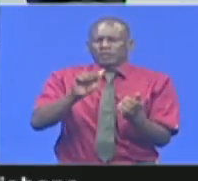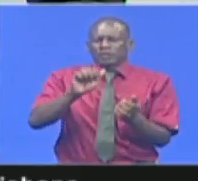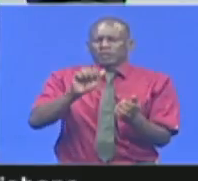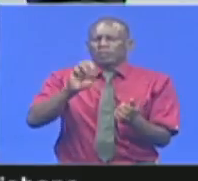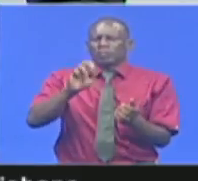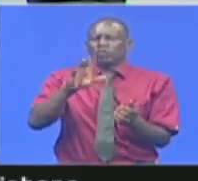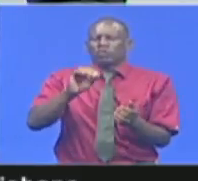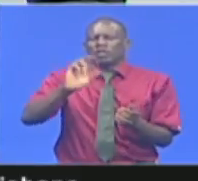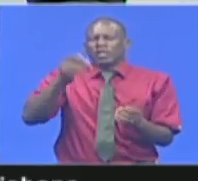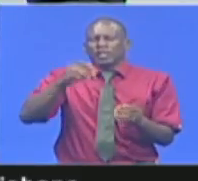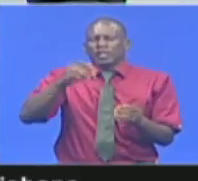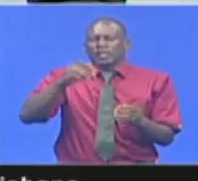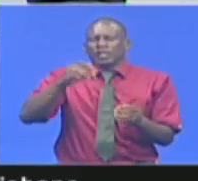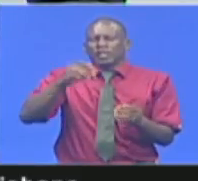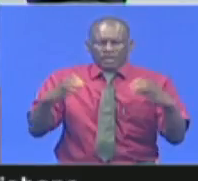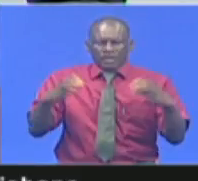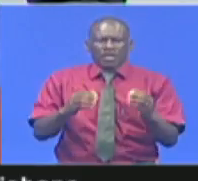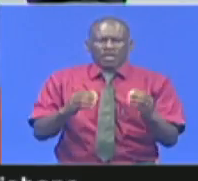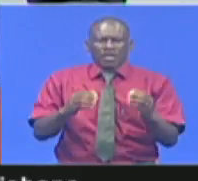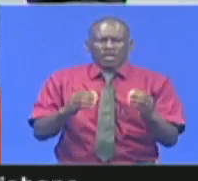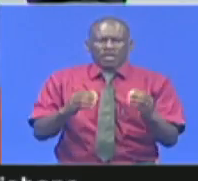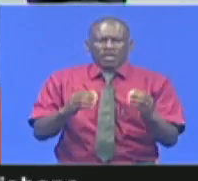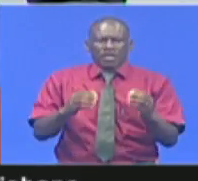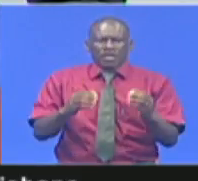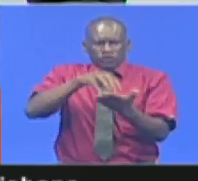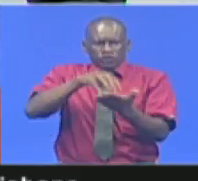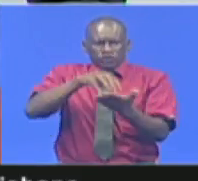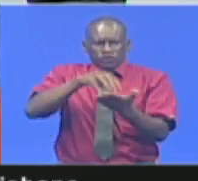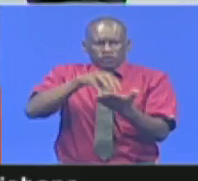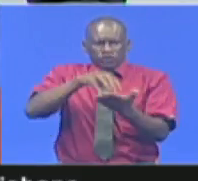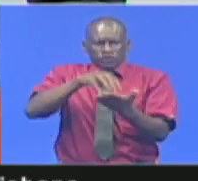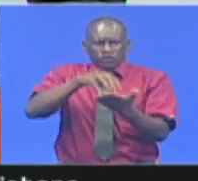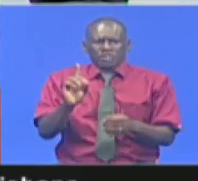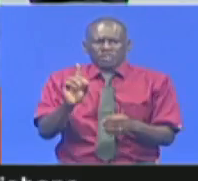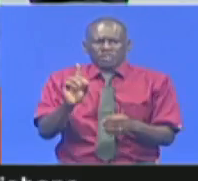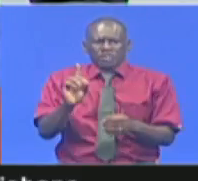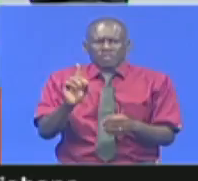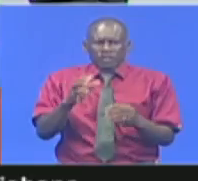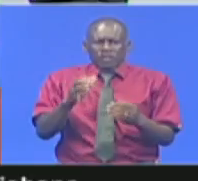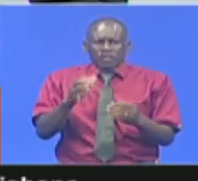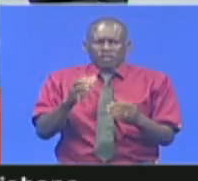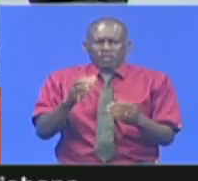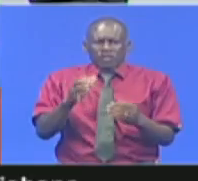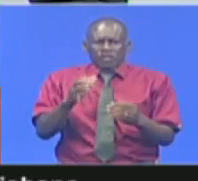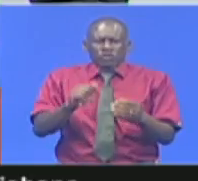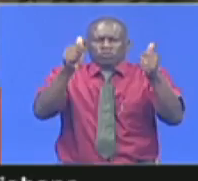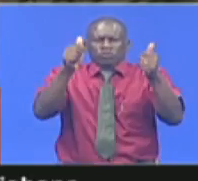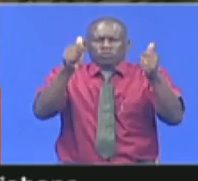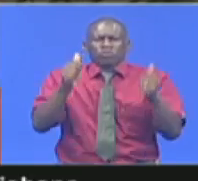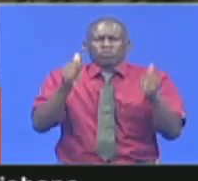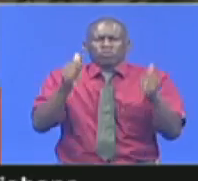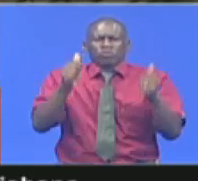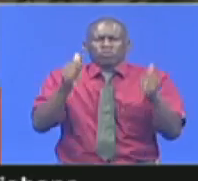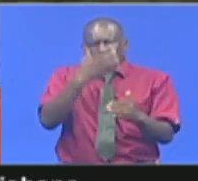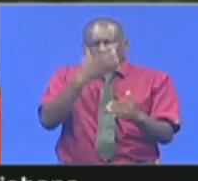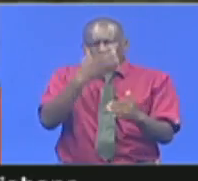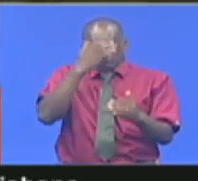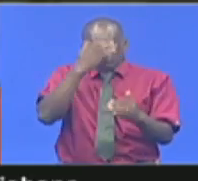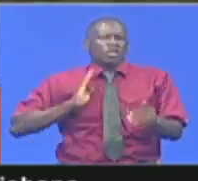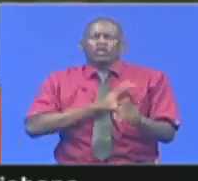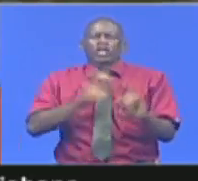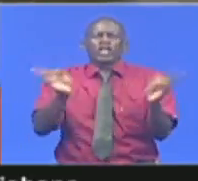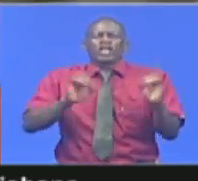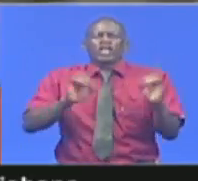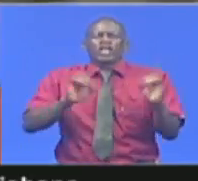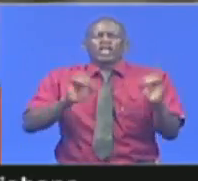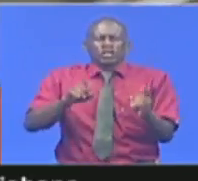Kenya Pipeline Company has re-advertised for the position of managing director. The re-advertisement of the post has come about because the board did not find an